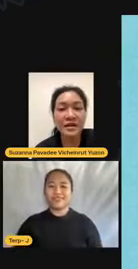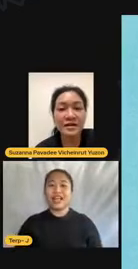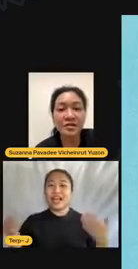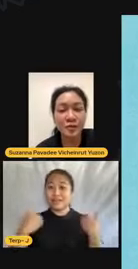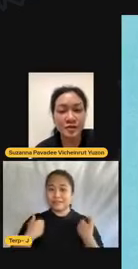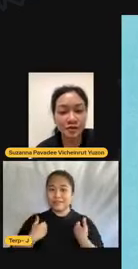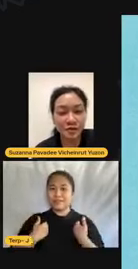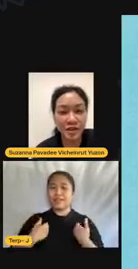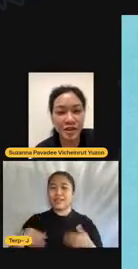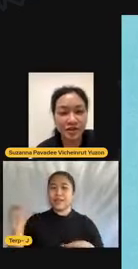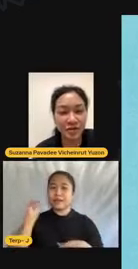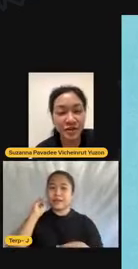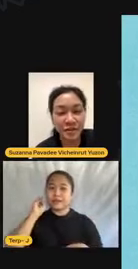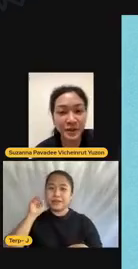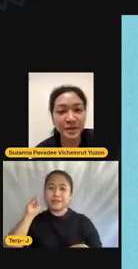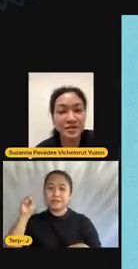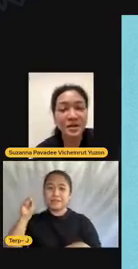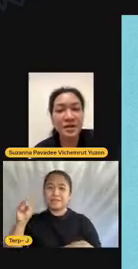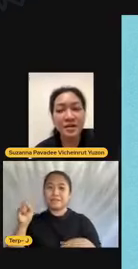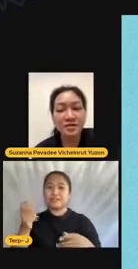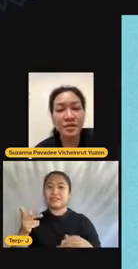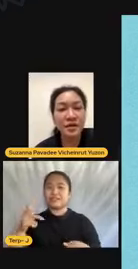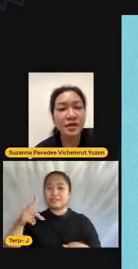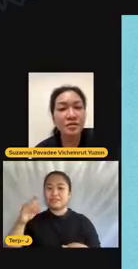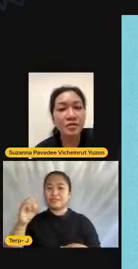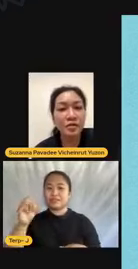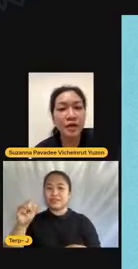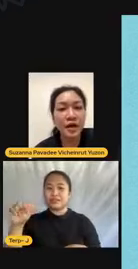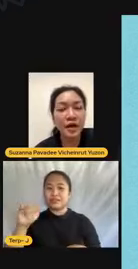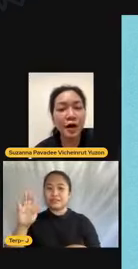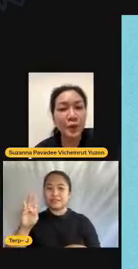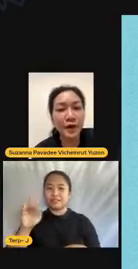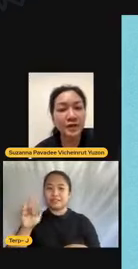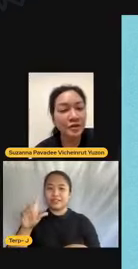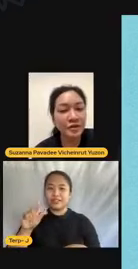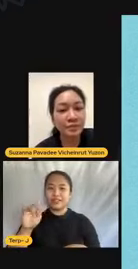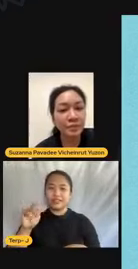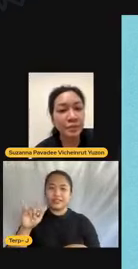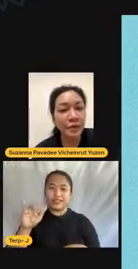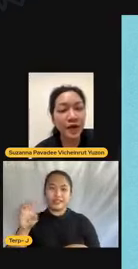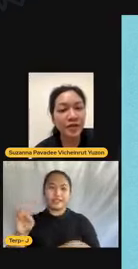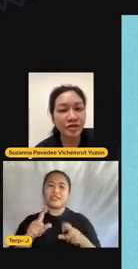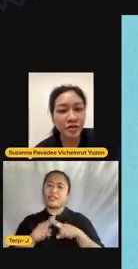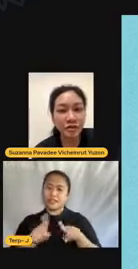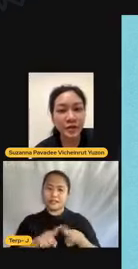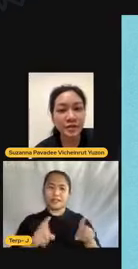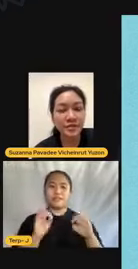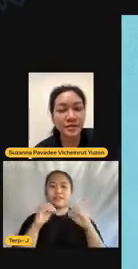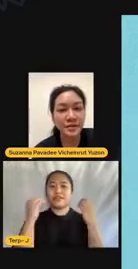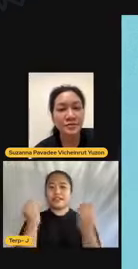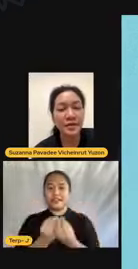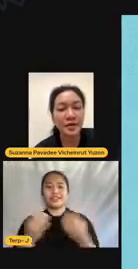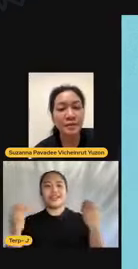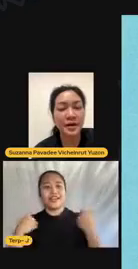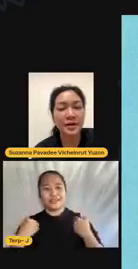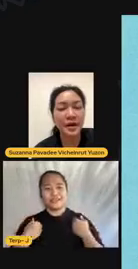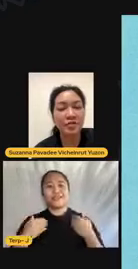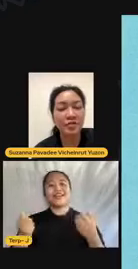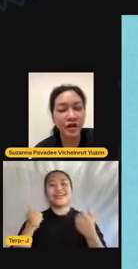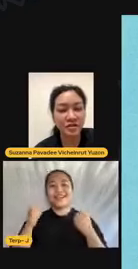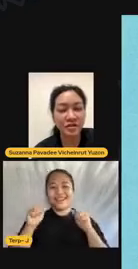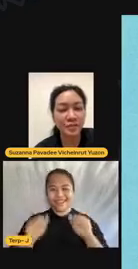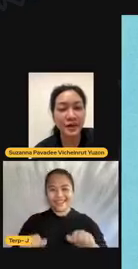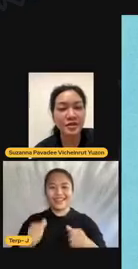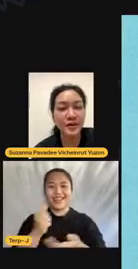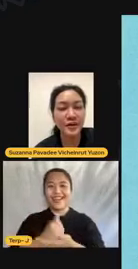We have the Down Syndrome Association of the Philippines. So we can also help other children. You know, sometimes they might not